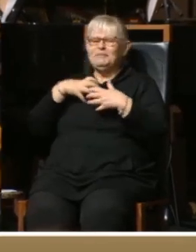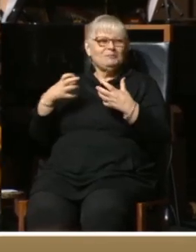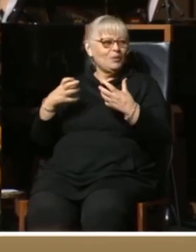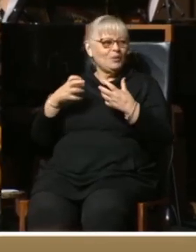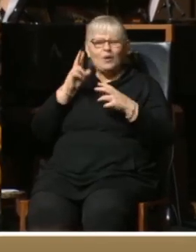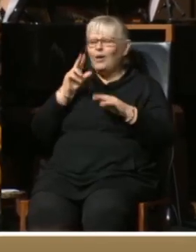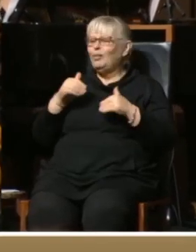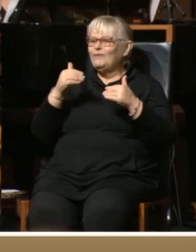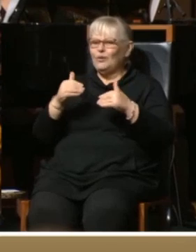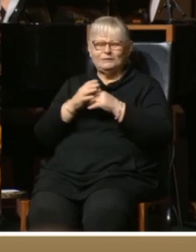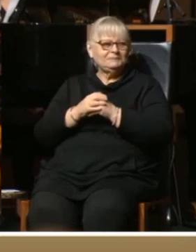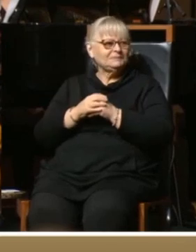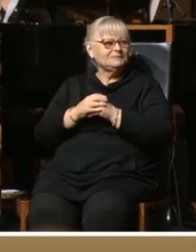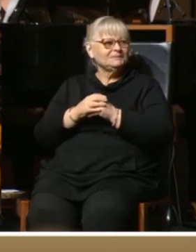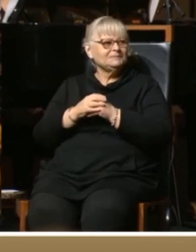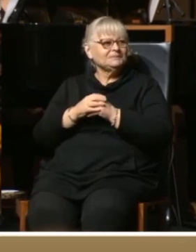look forward to that.